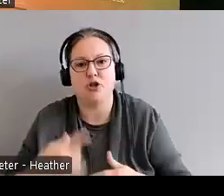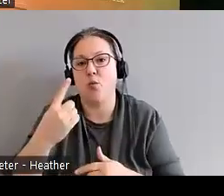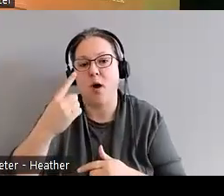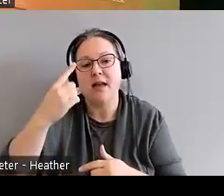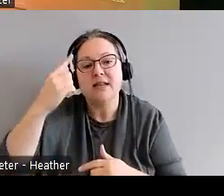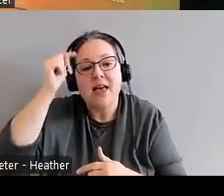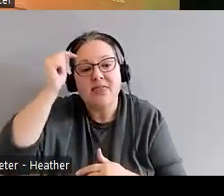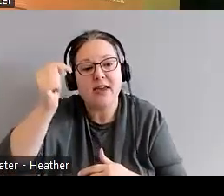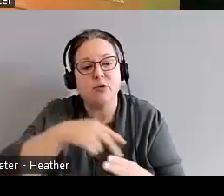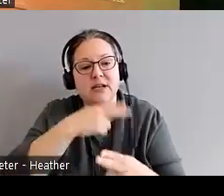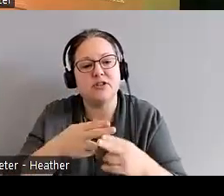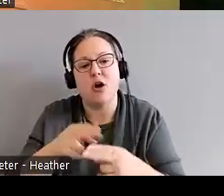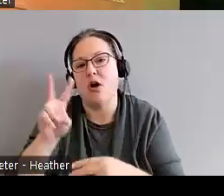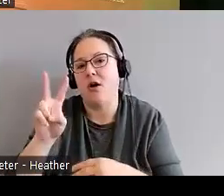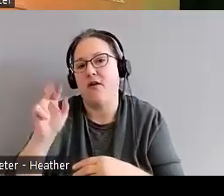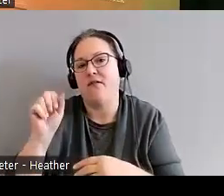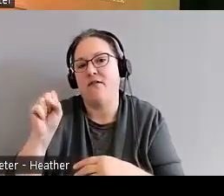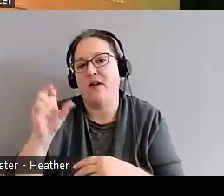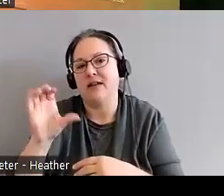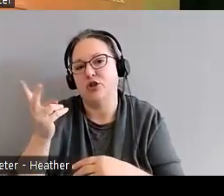vascular depression hypothesis.